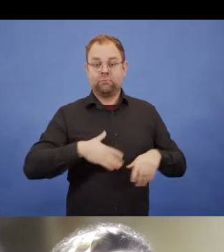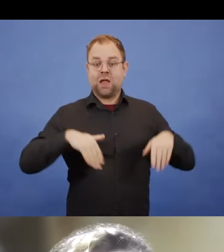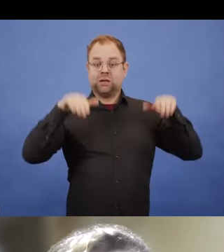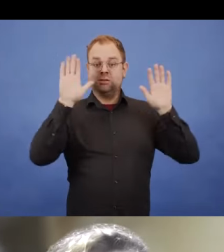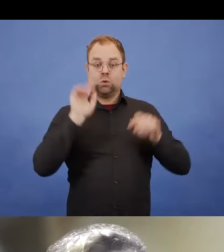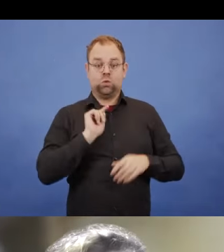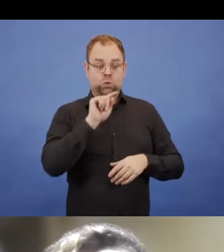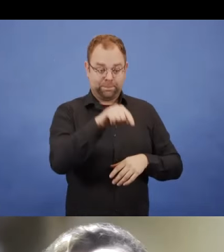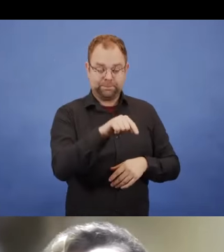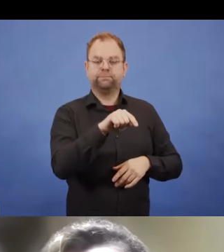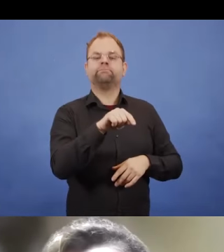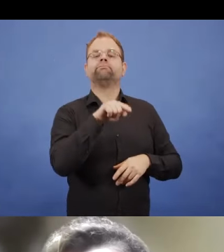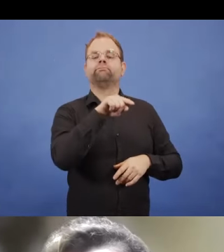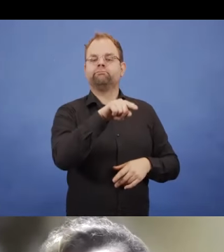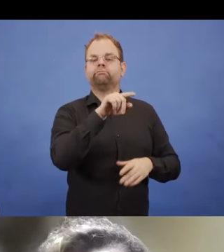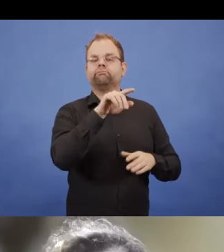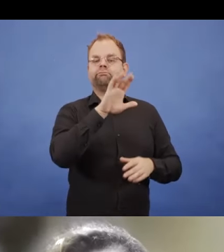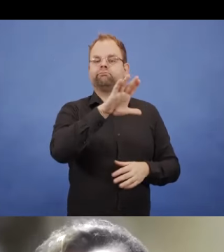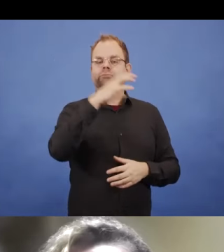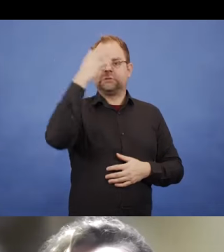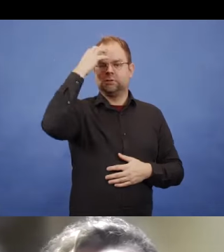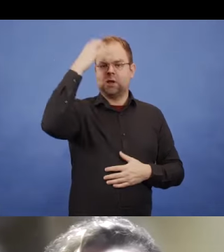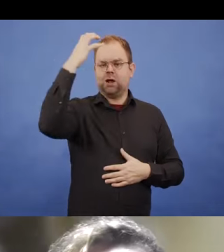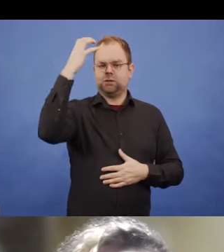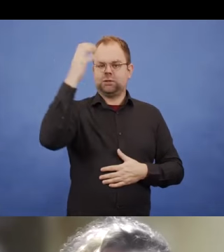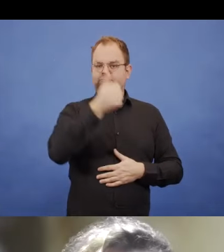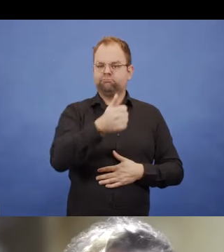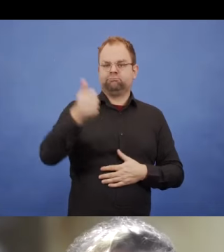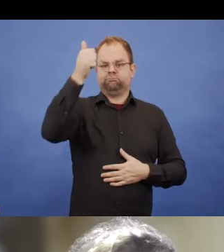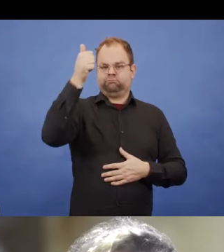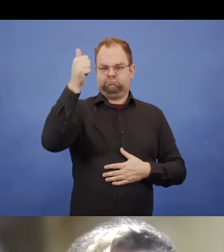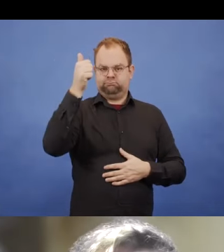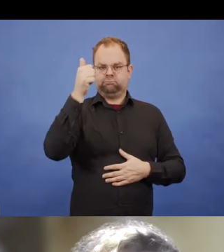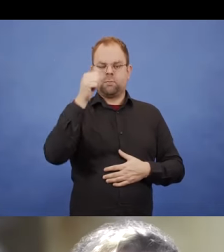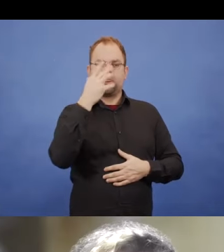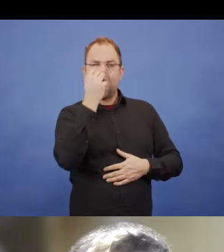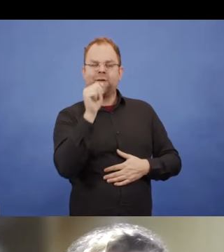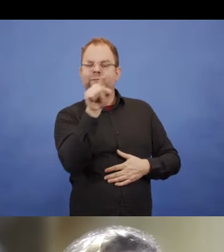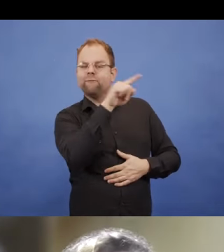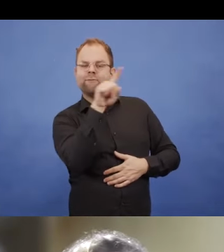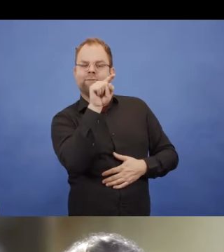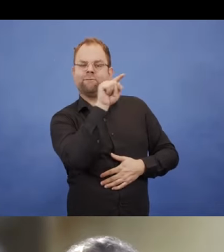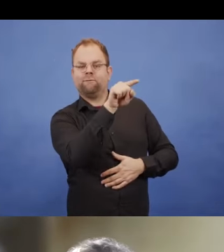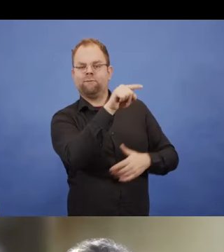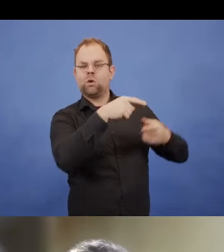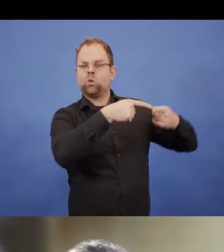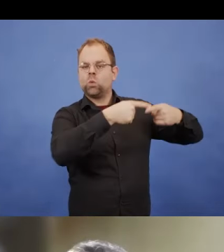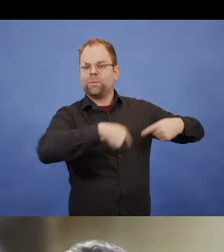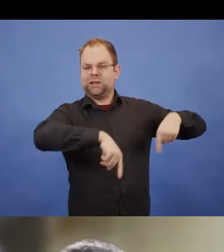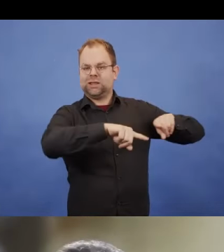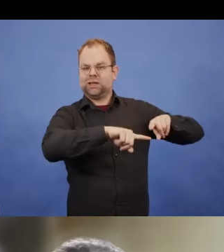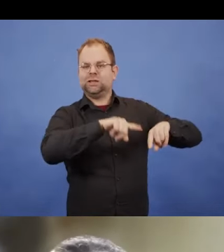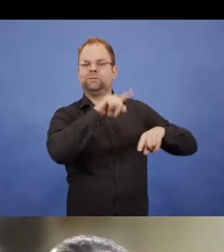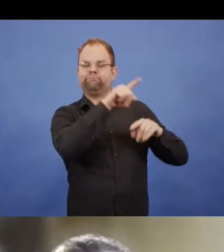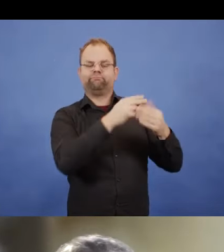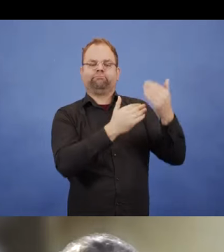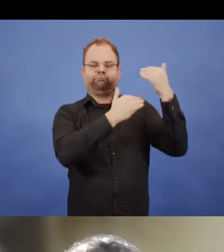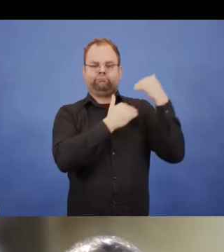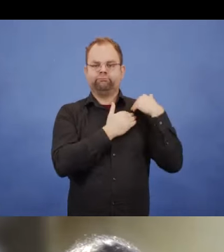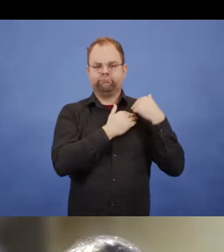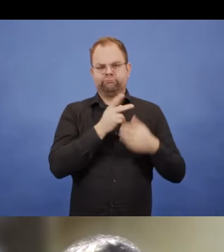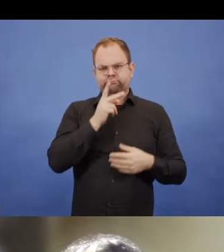to file an asylum application to be registered by the authorities of this country. In some countries